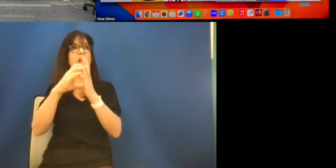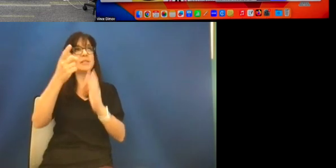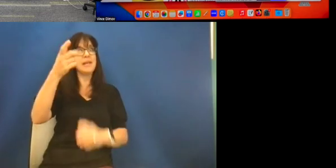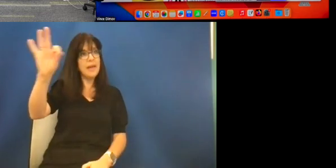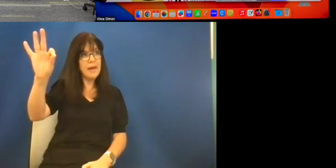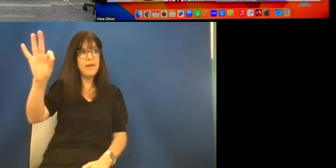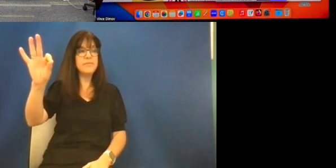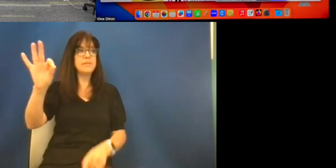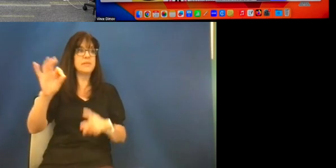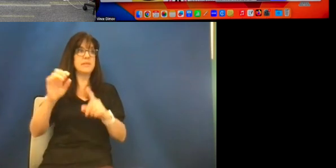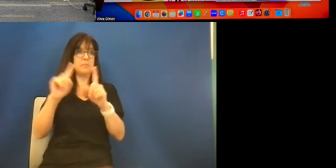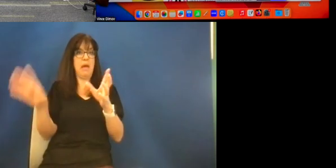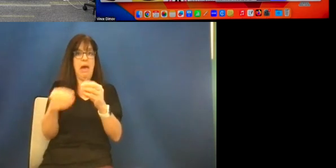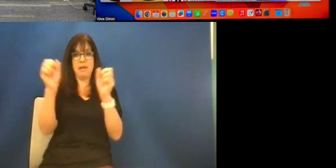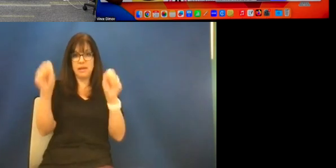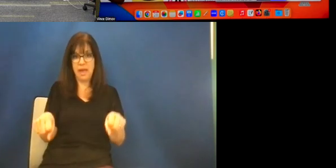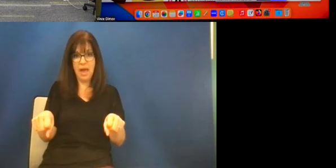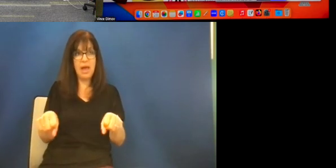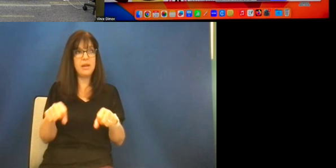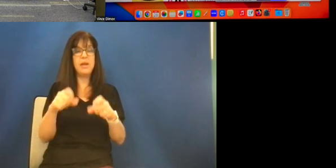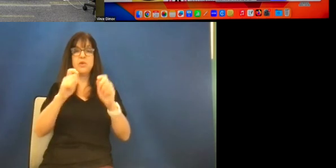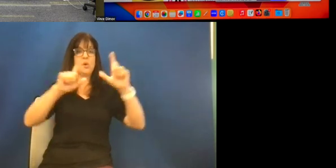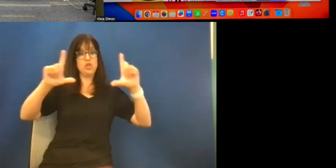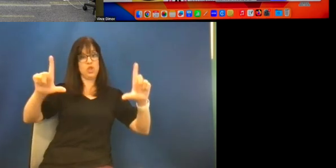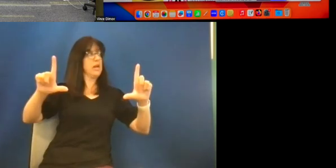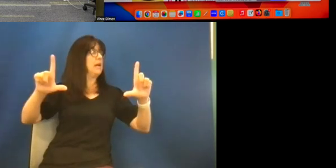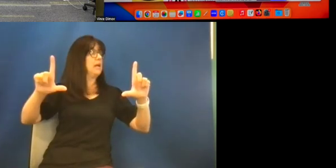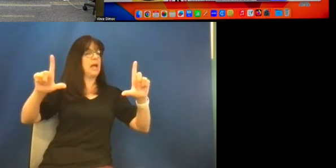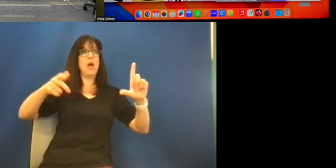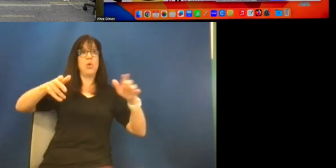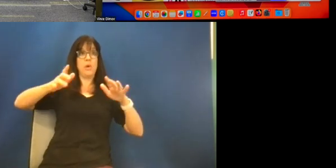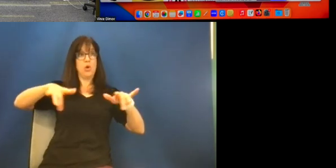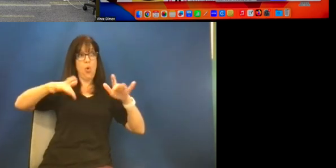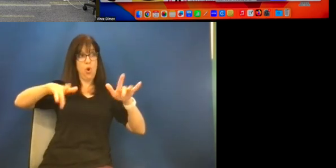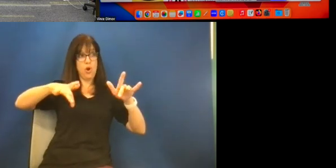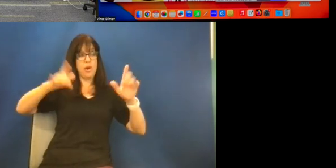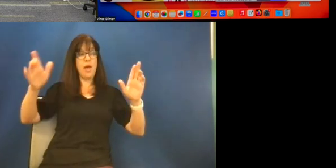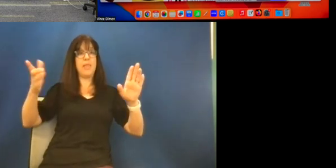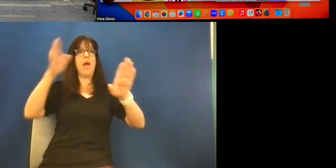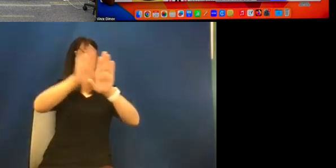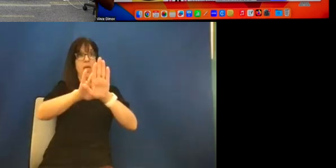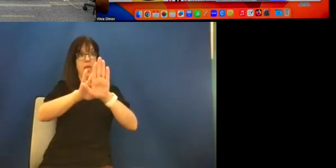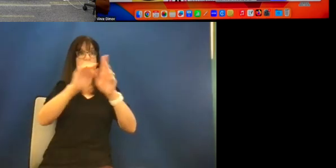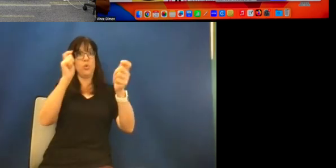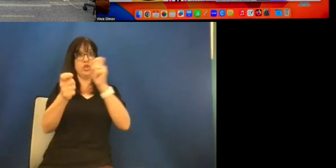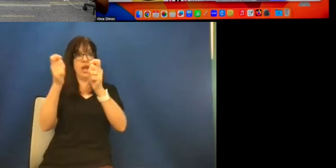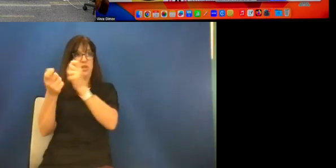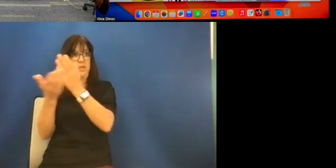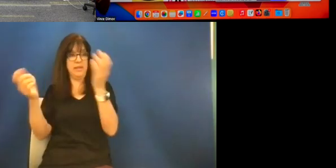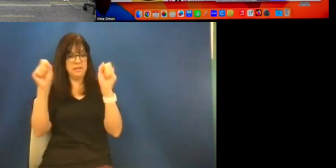GIFs weren't working, but you can add them in there. And you like do a screen and then you record it, and then you can do another screen, record it, so you can change